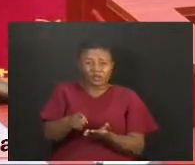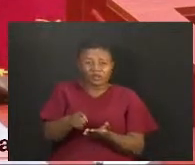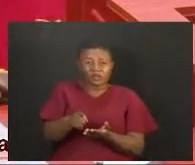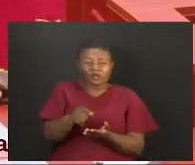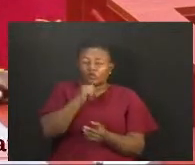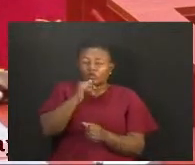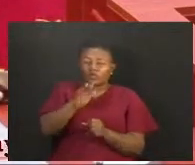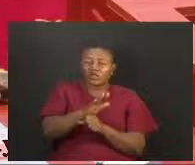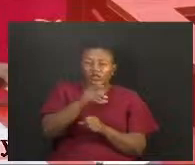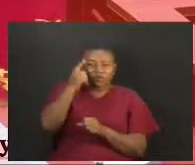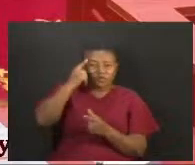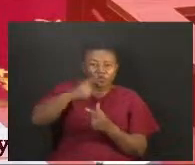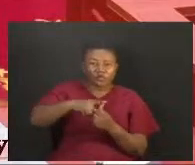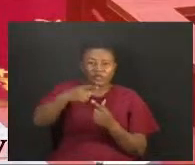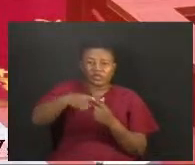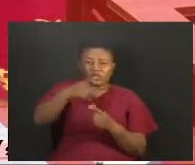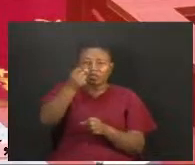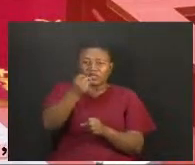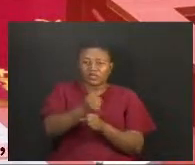next 4 years is